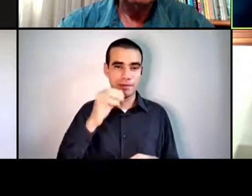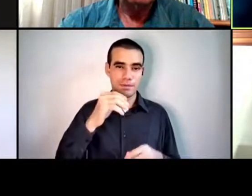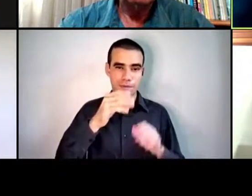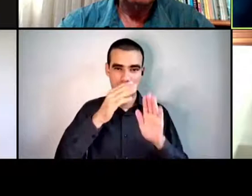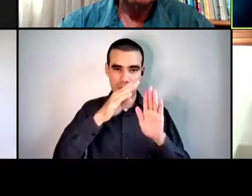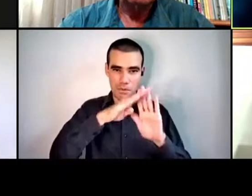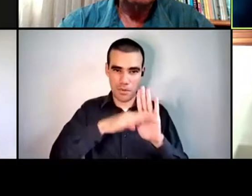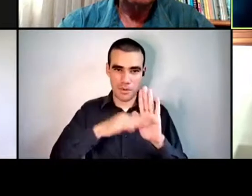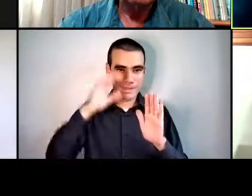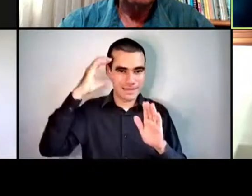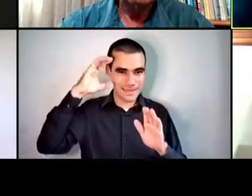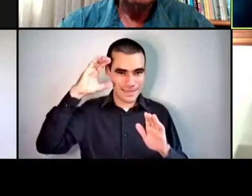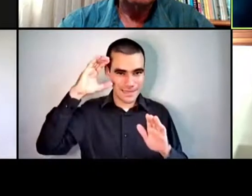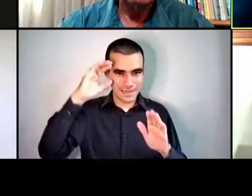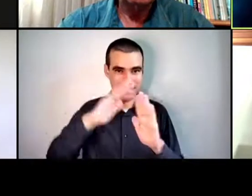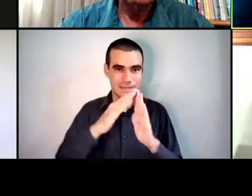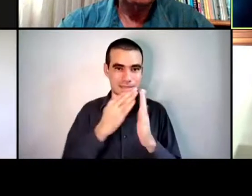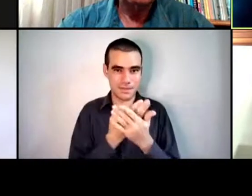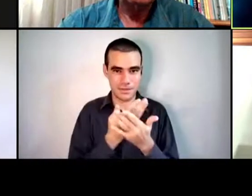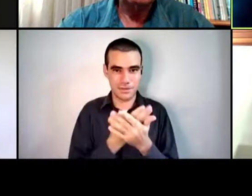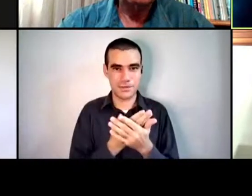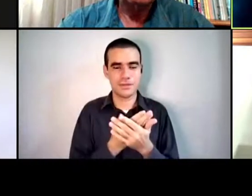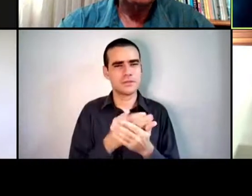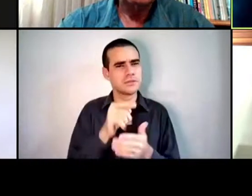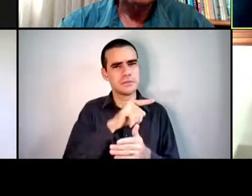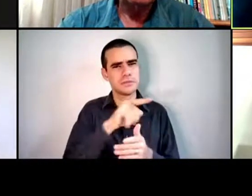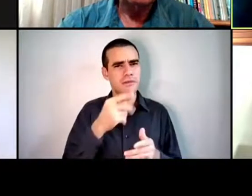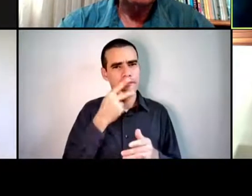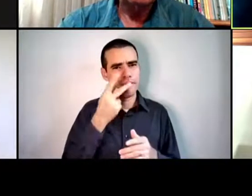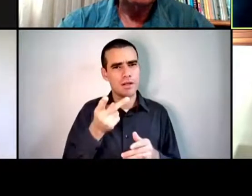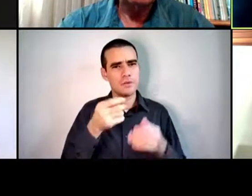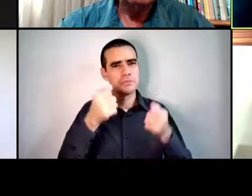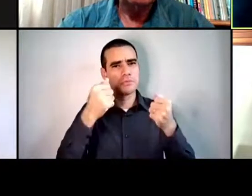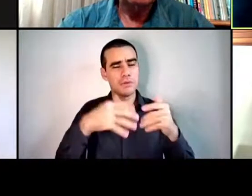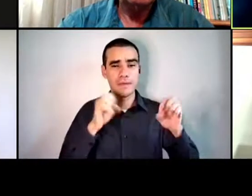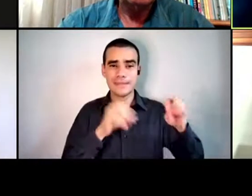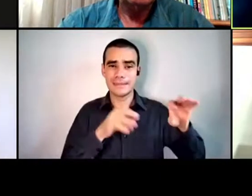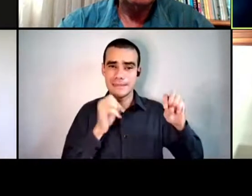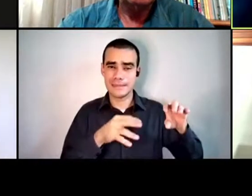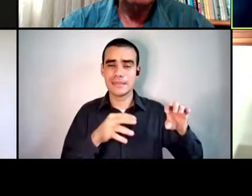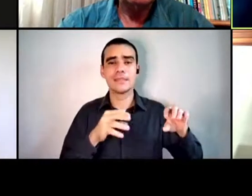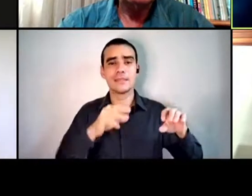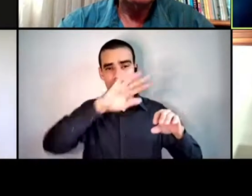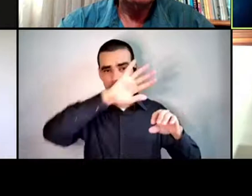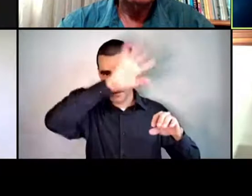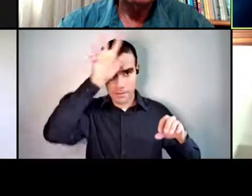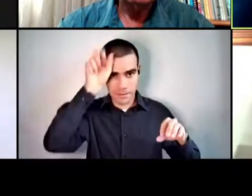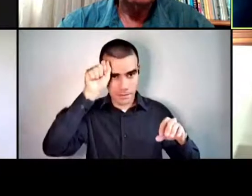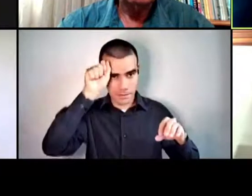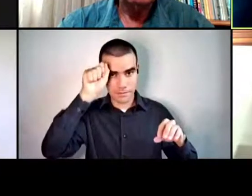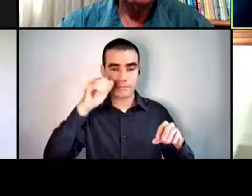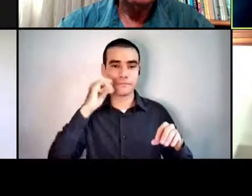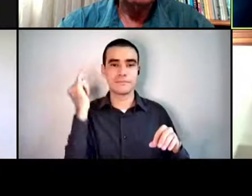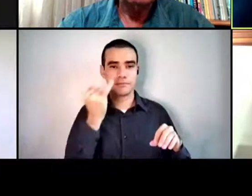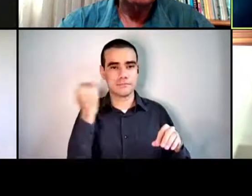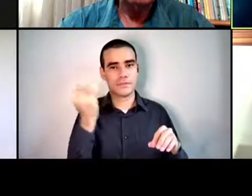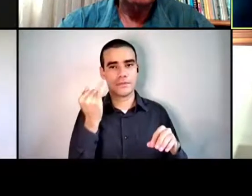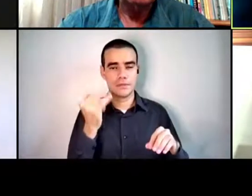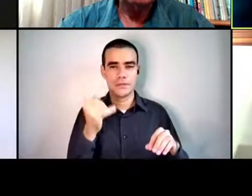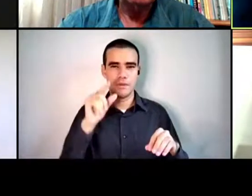The science in the school program, it's perfect what you said about the education in the